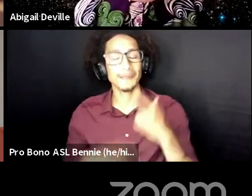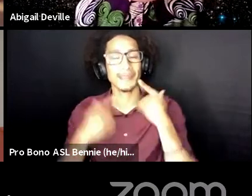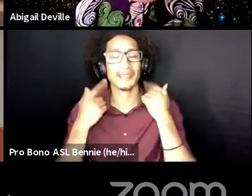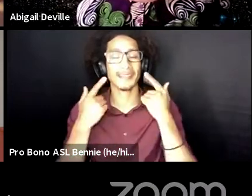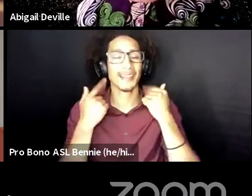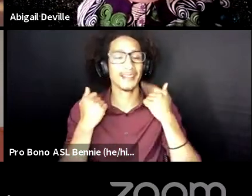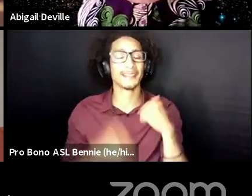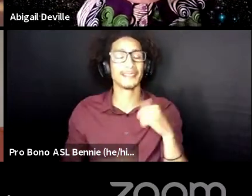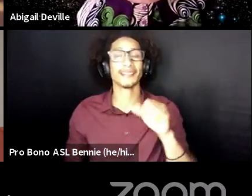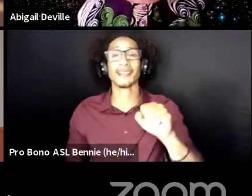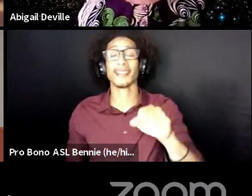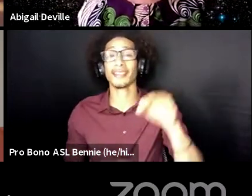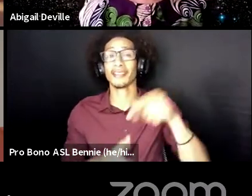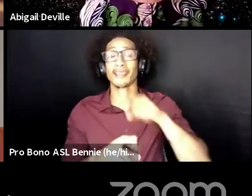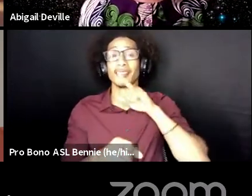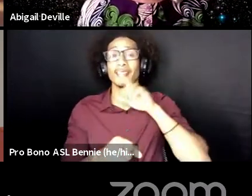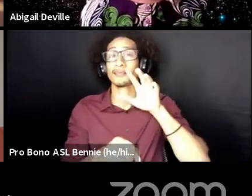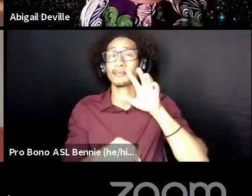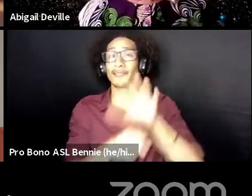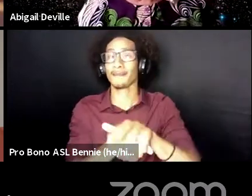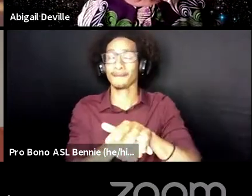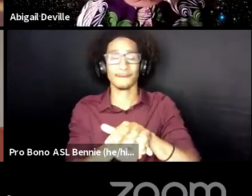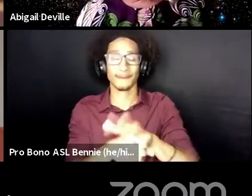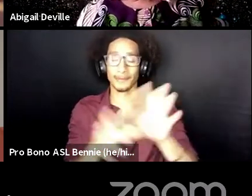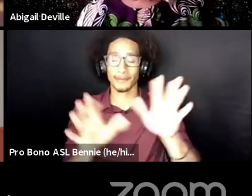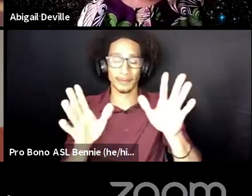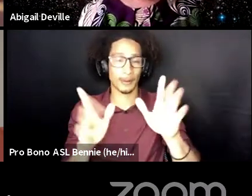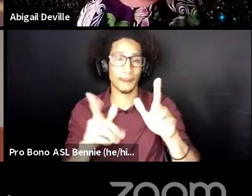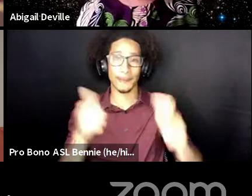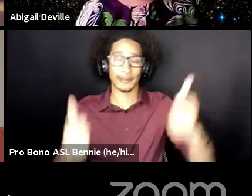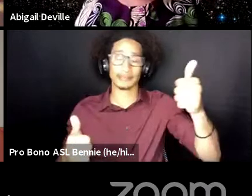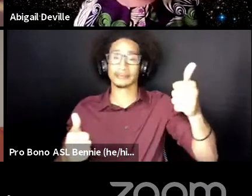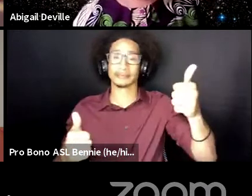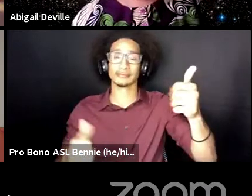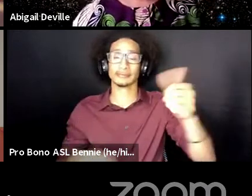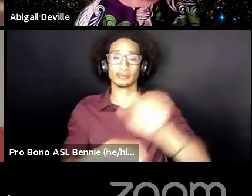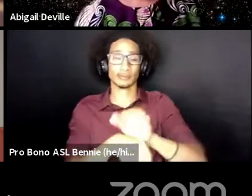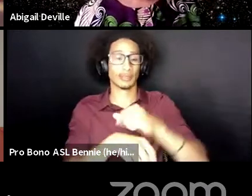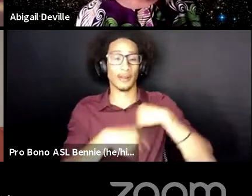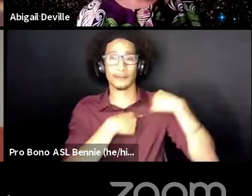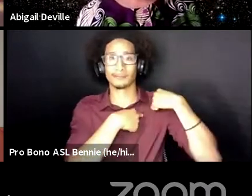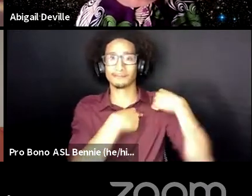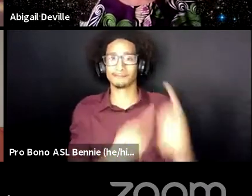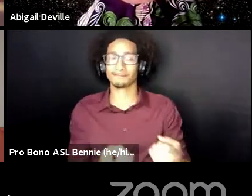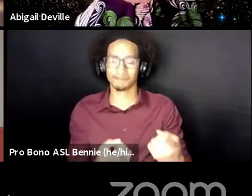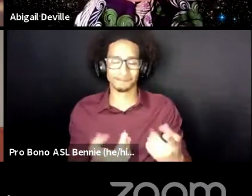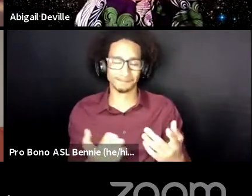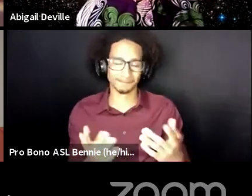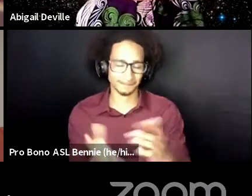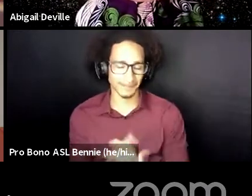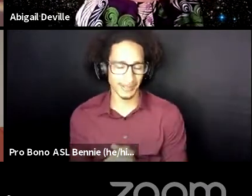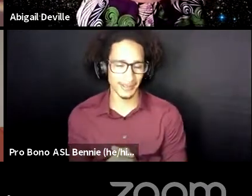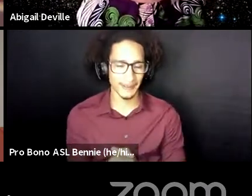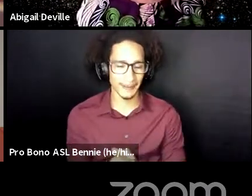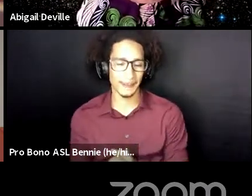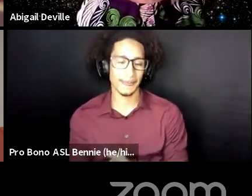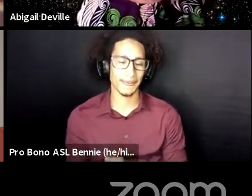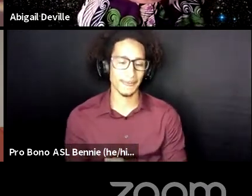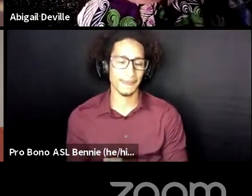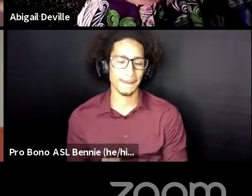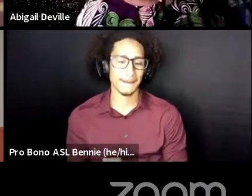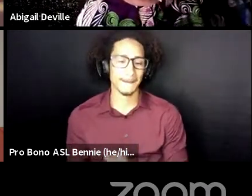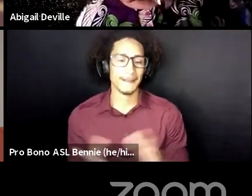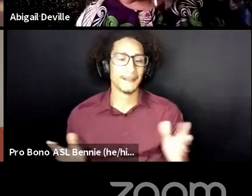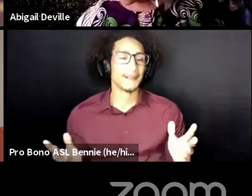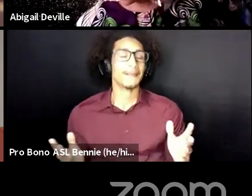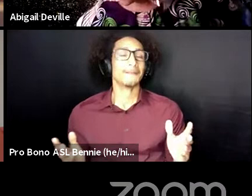This is definitely the biggest thing I've ever done in scale as well as Yeah,